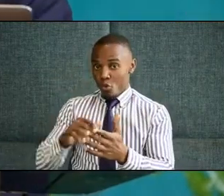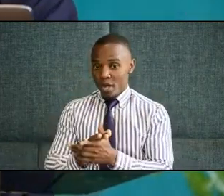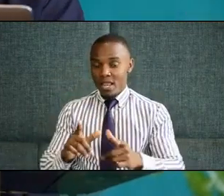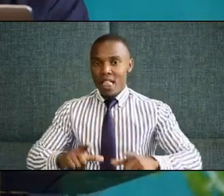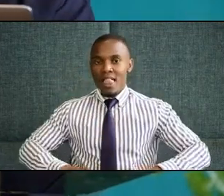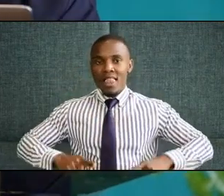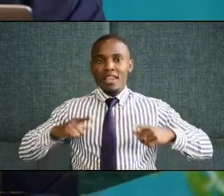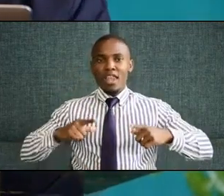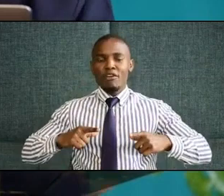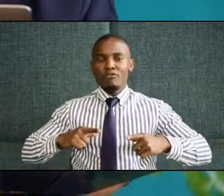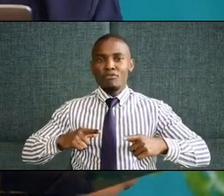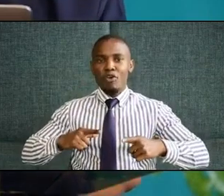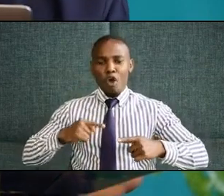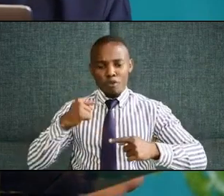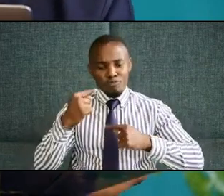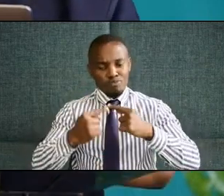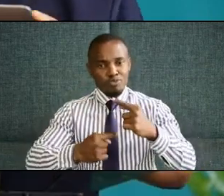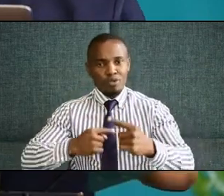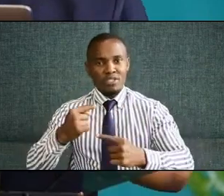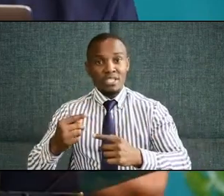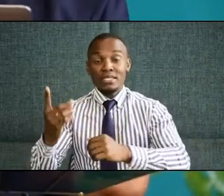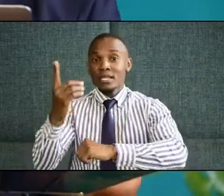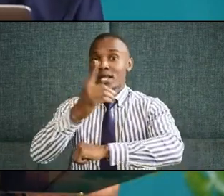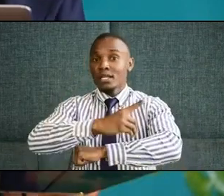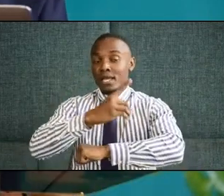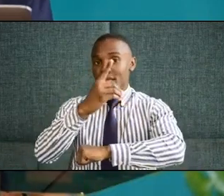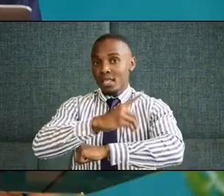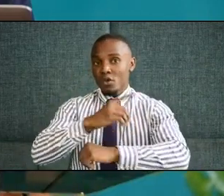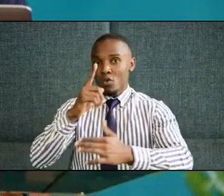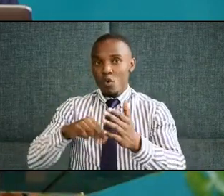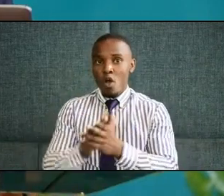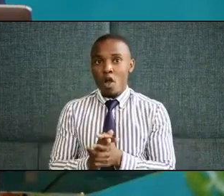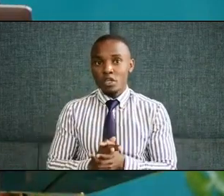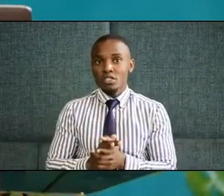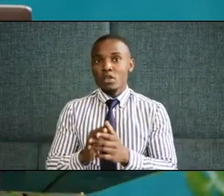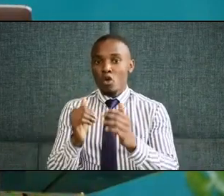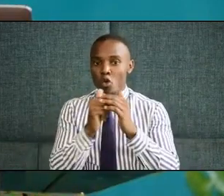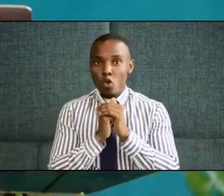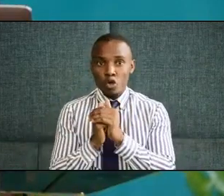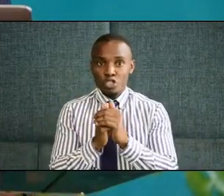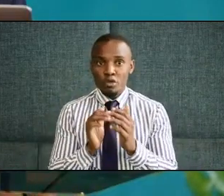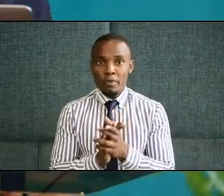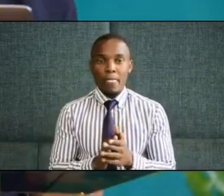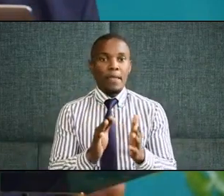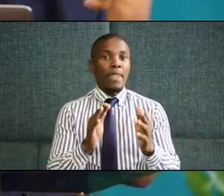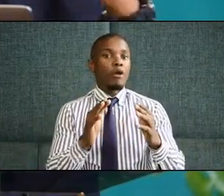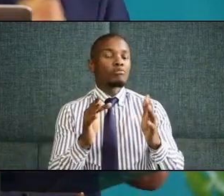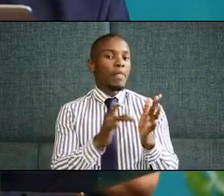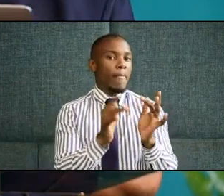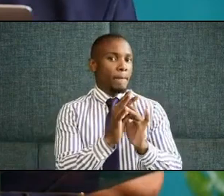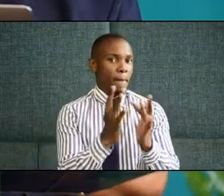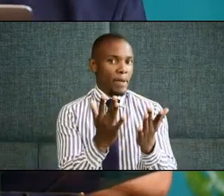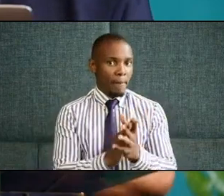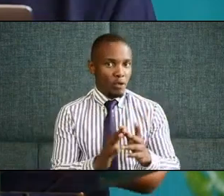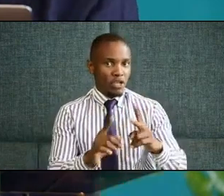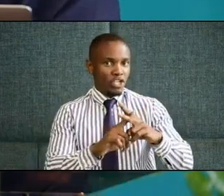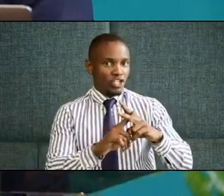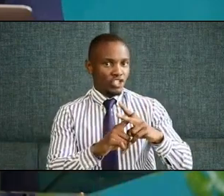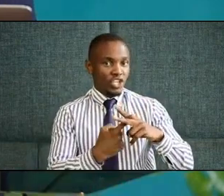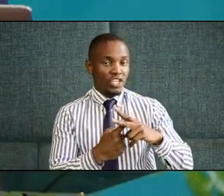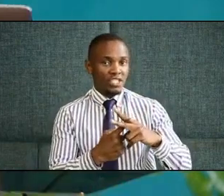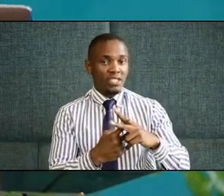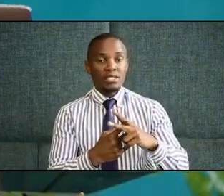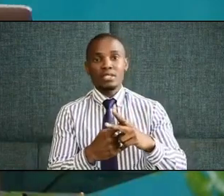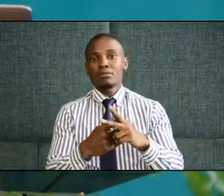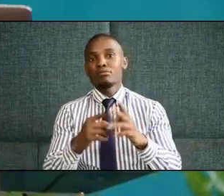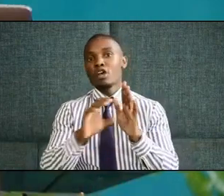life of consistent daily devotion. Take your Bibles to Genesis chapter 35. It's going